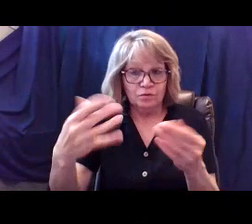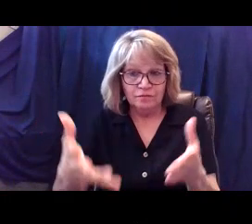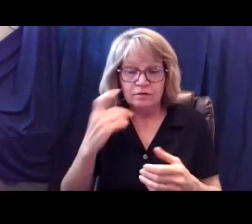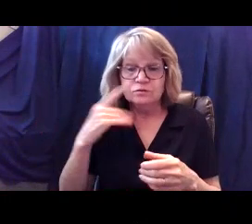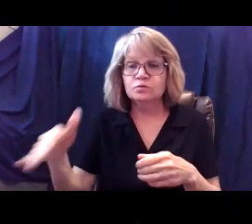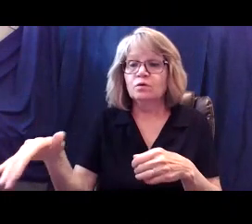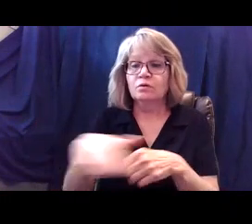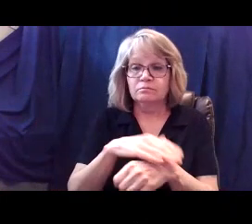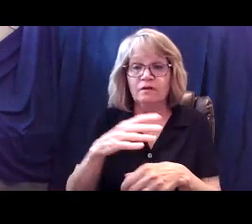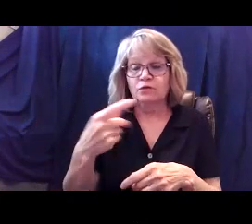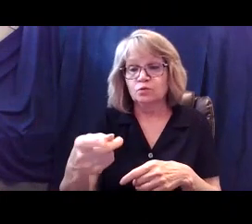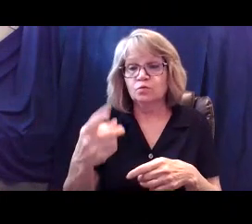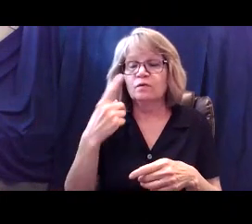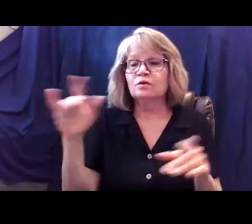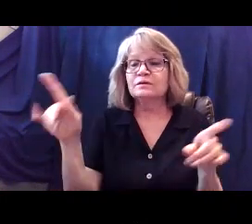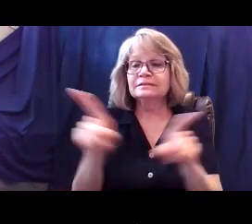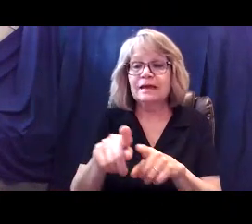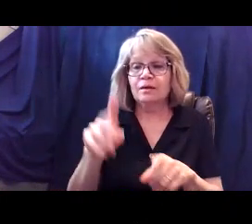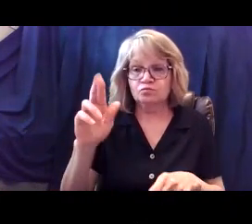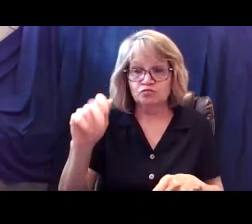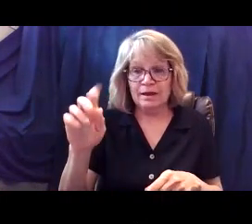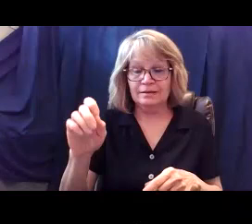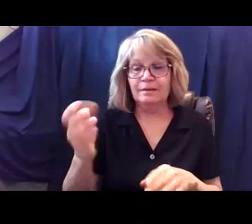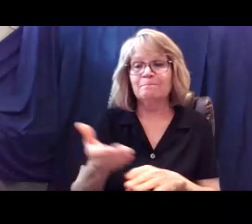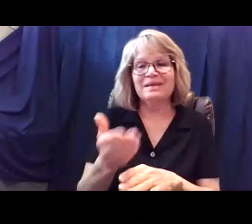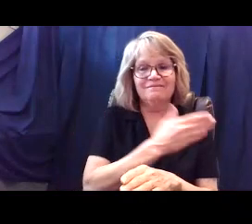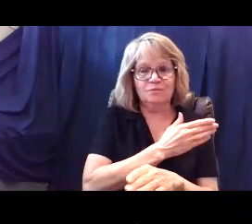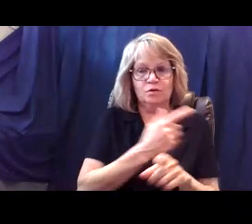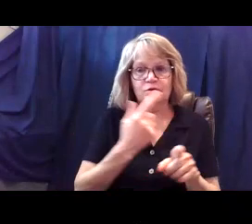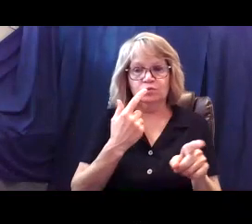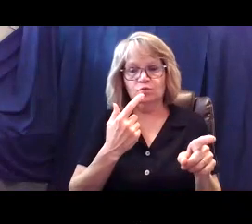at a similar rate before you would